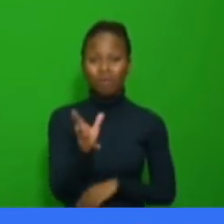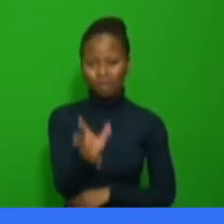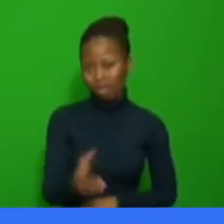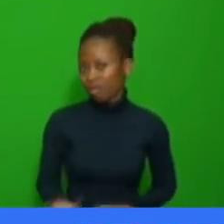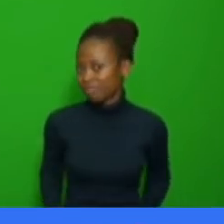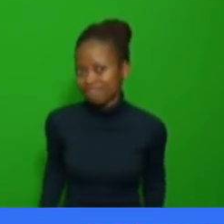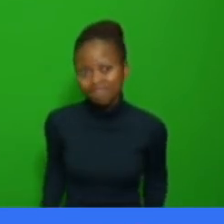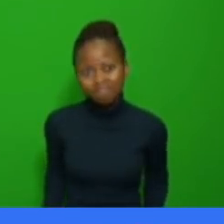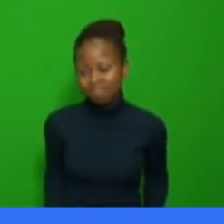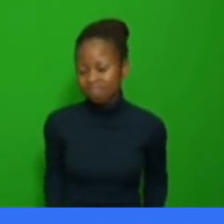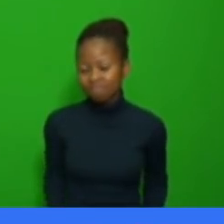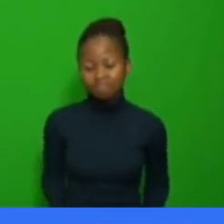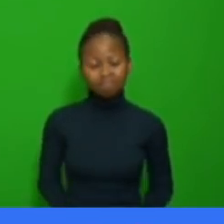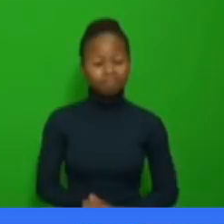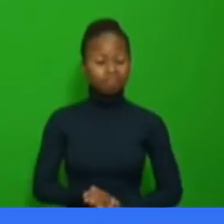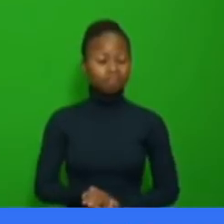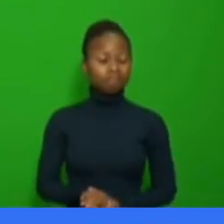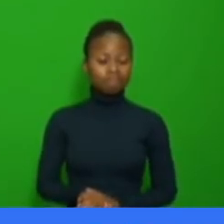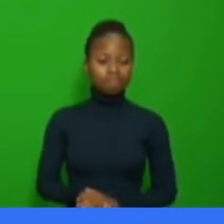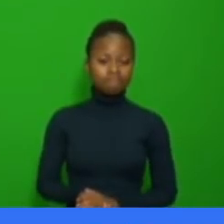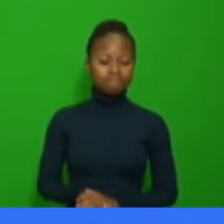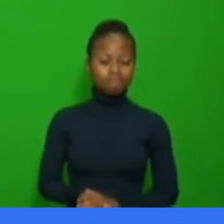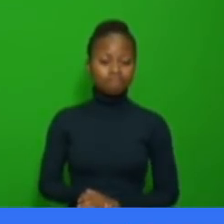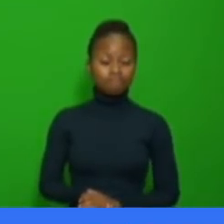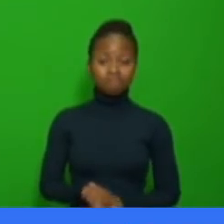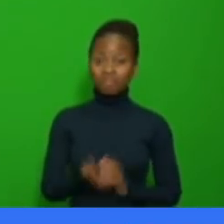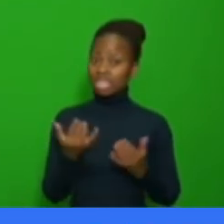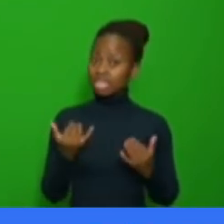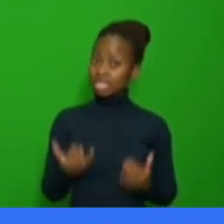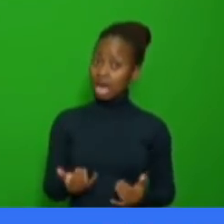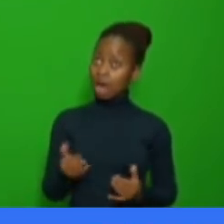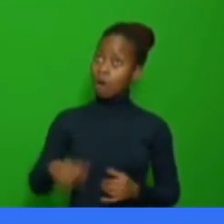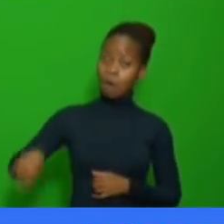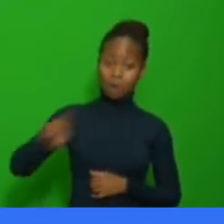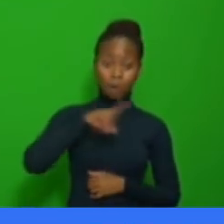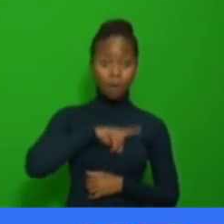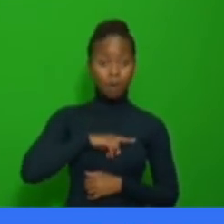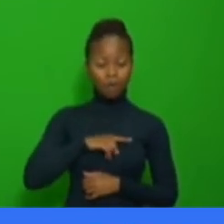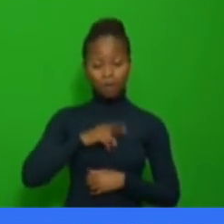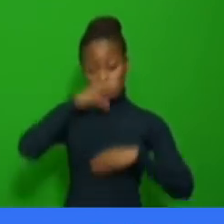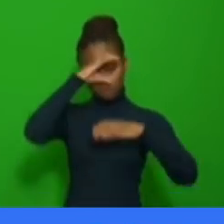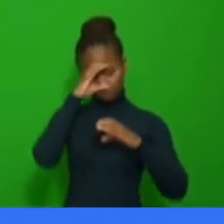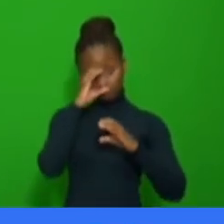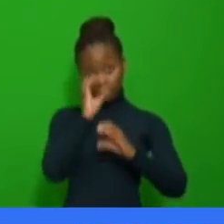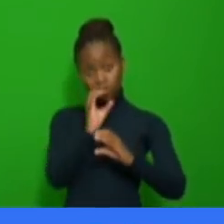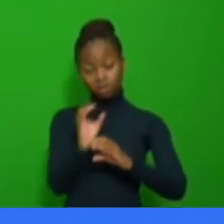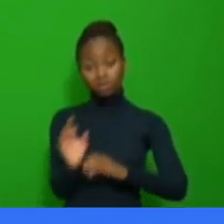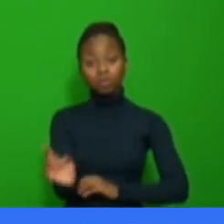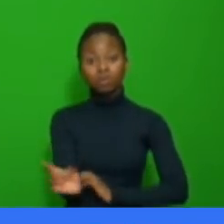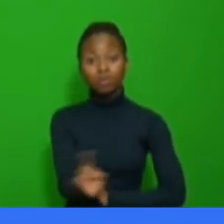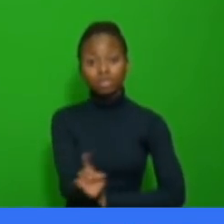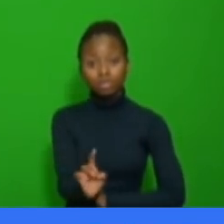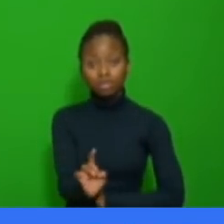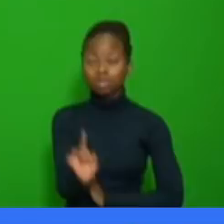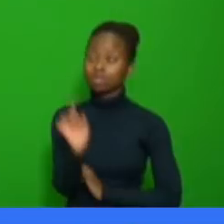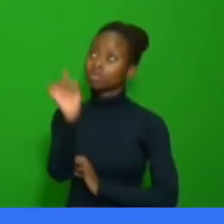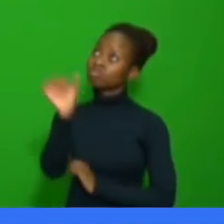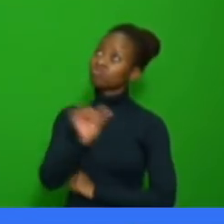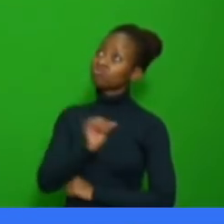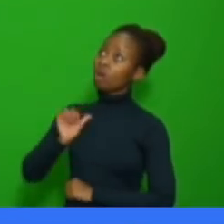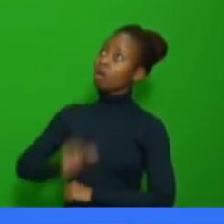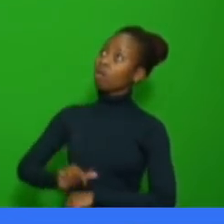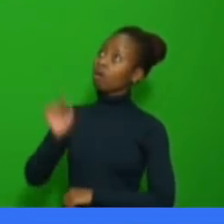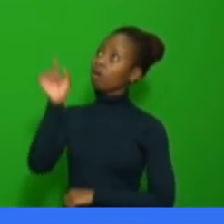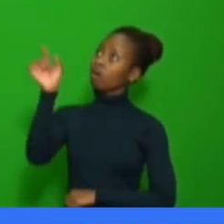And it indicated that everyone is focused and is looking on just China and the